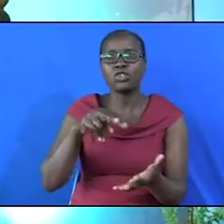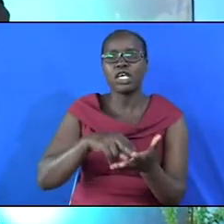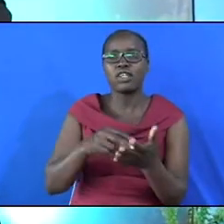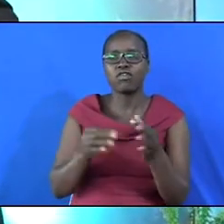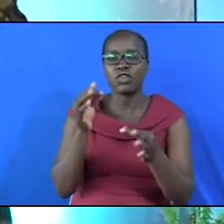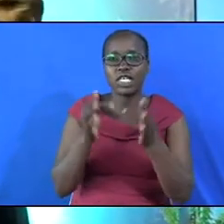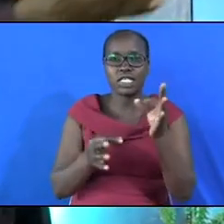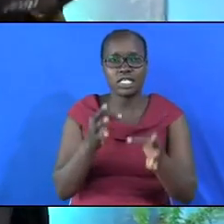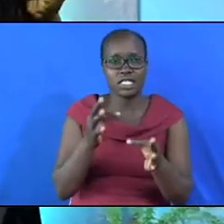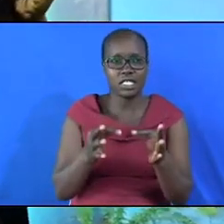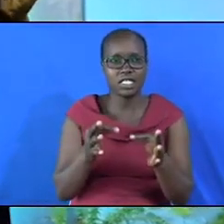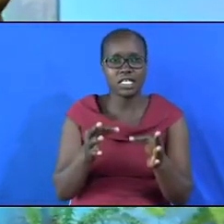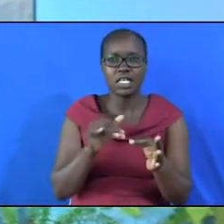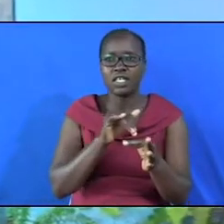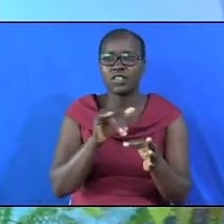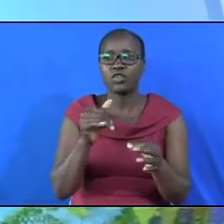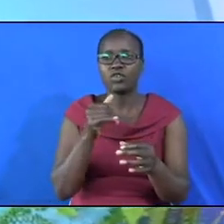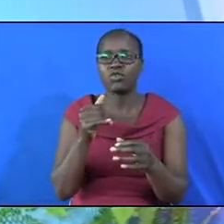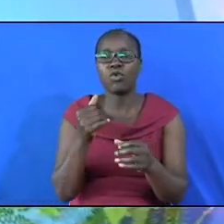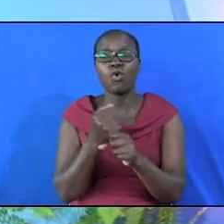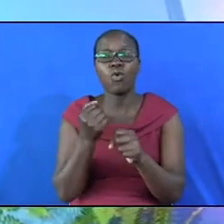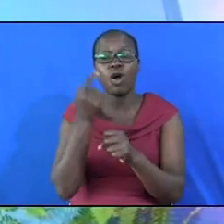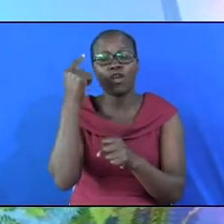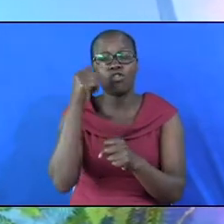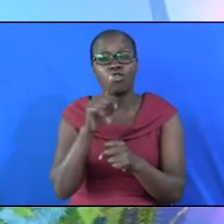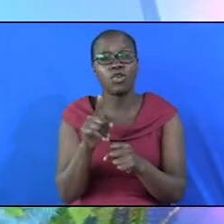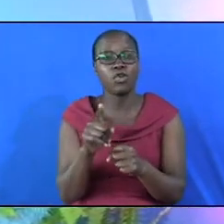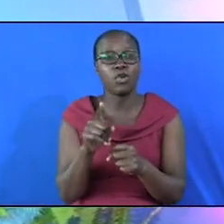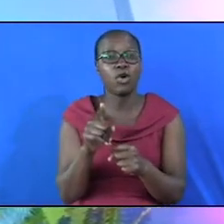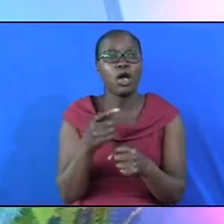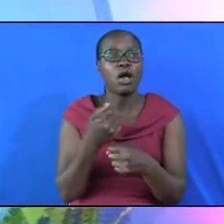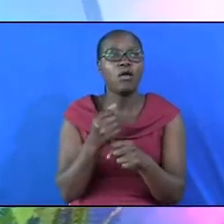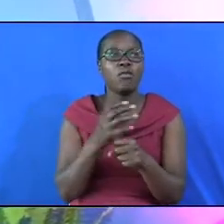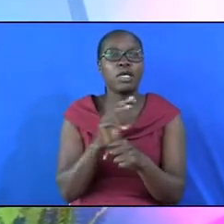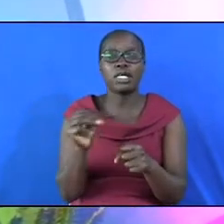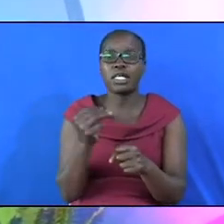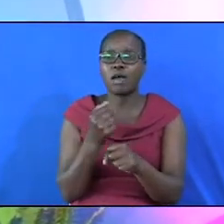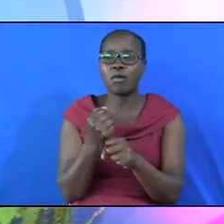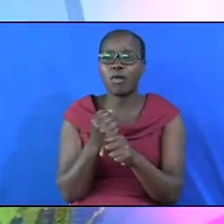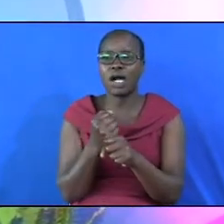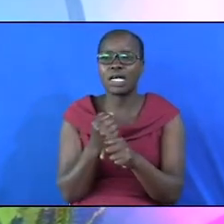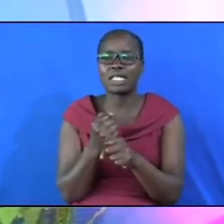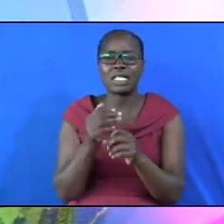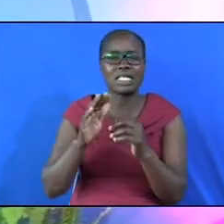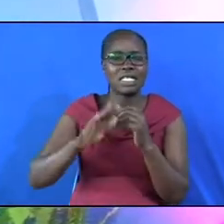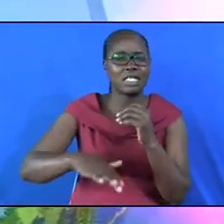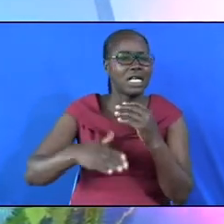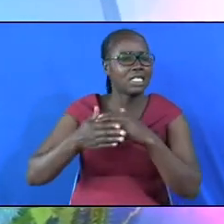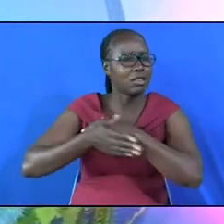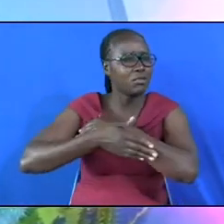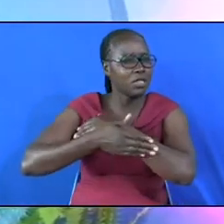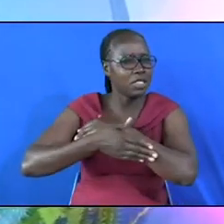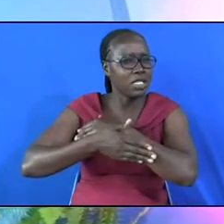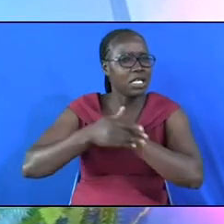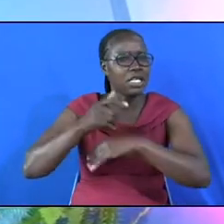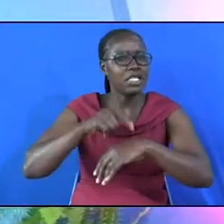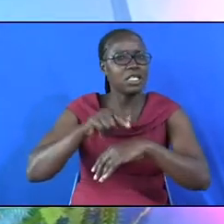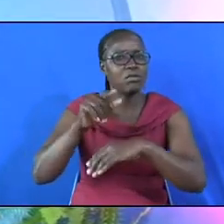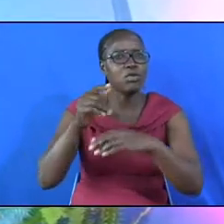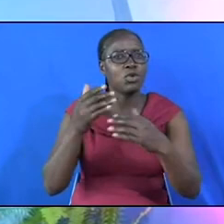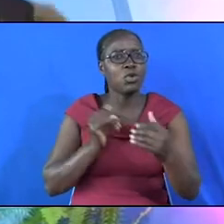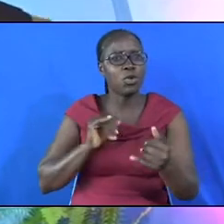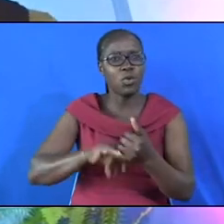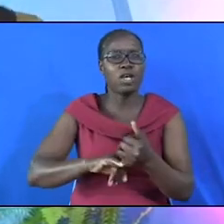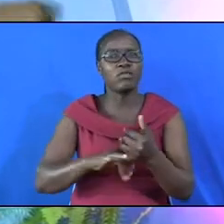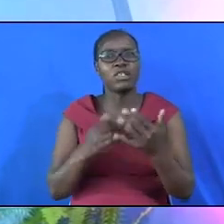justice. That those who work for you, and you make them work till past midnight, while you, your wife, and your children, you